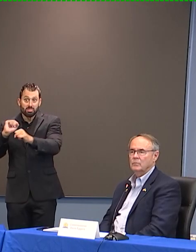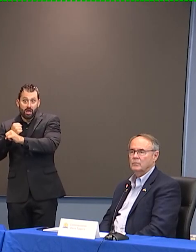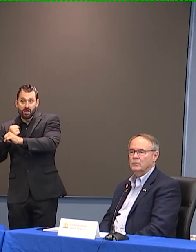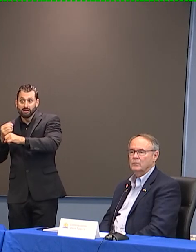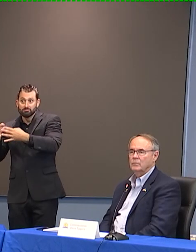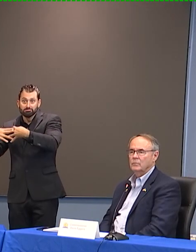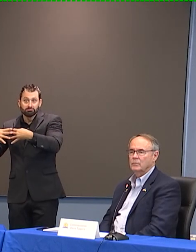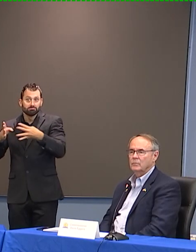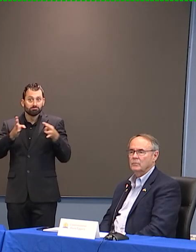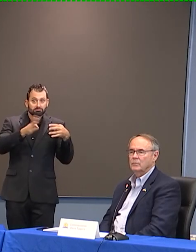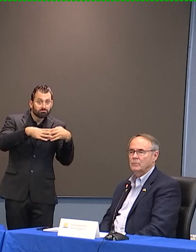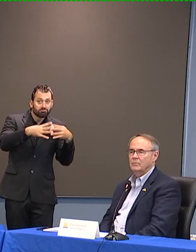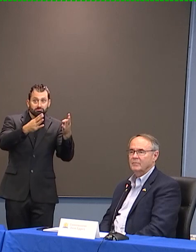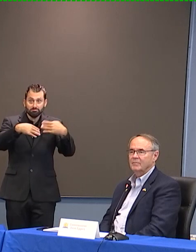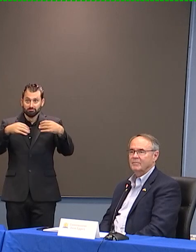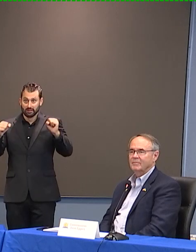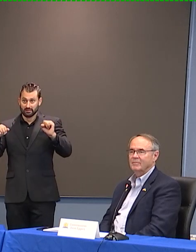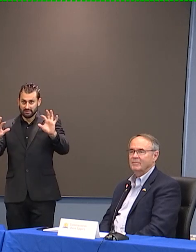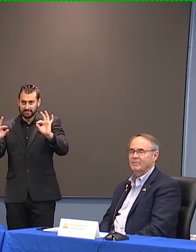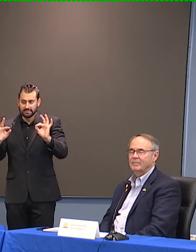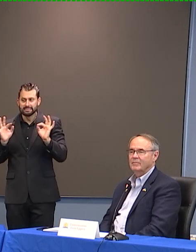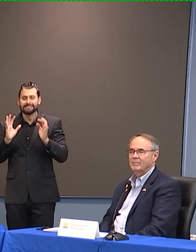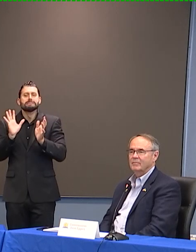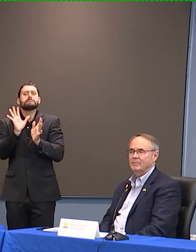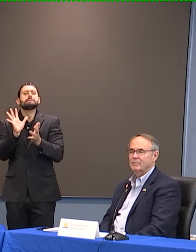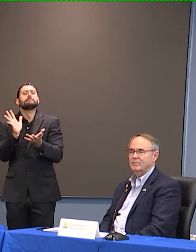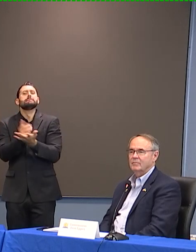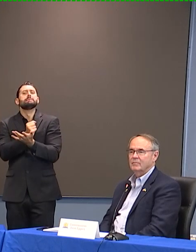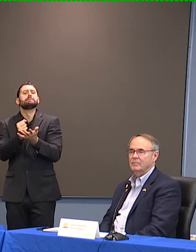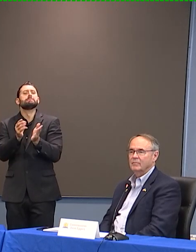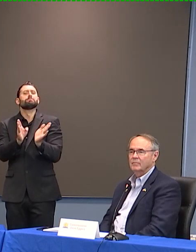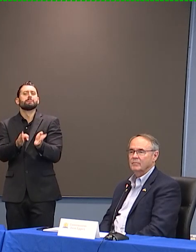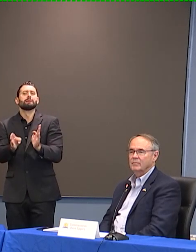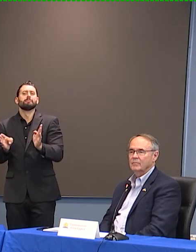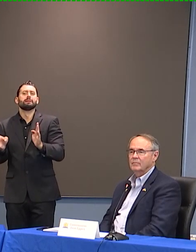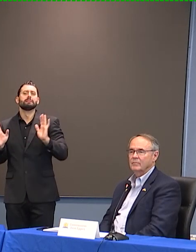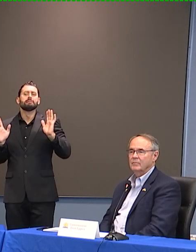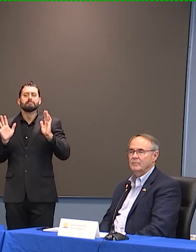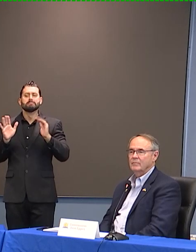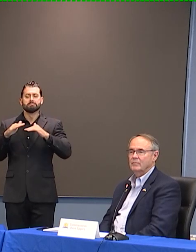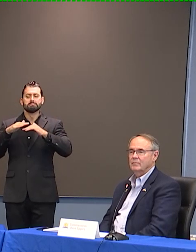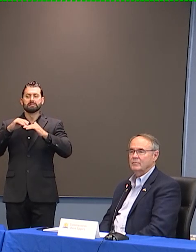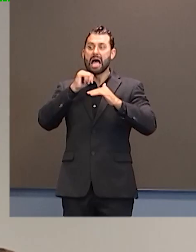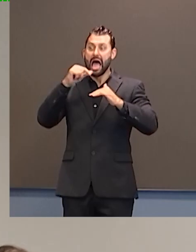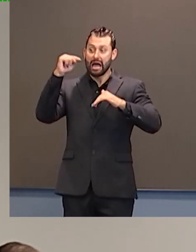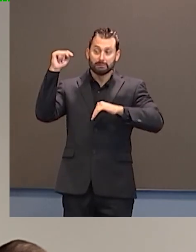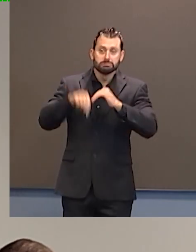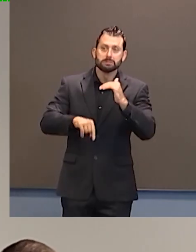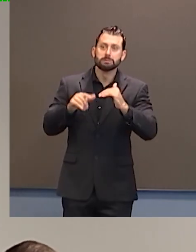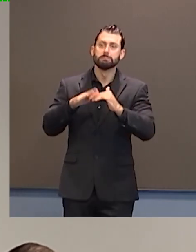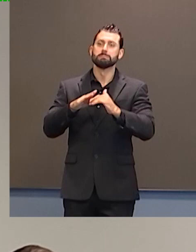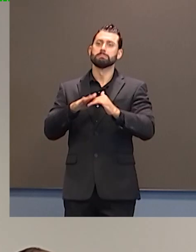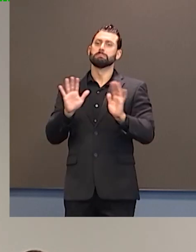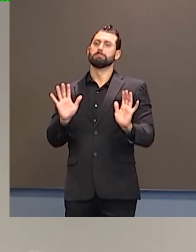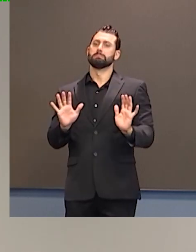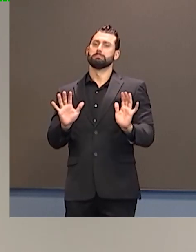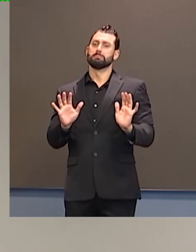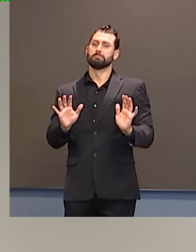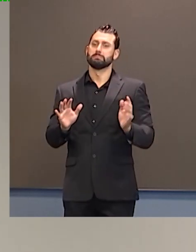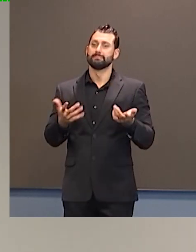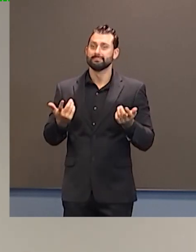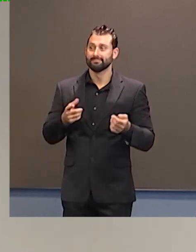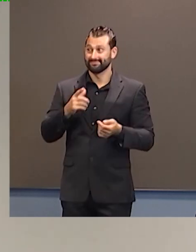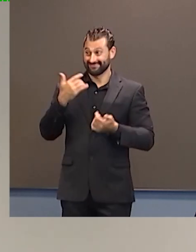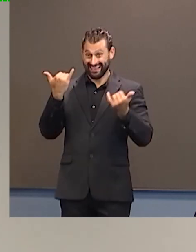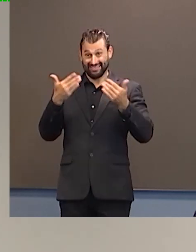provide a minimum i like to tell people that shelters are a lifeboat not a cruise ship you know for the special needs folks we'll